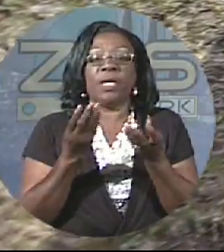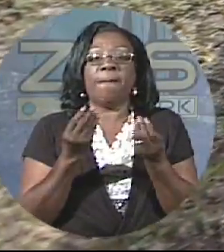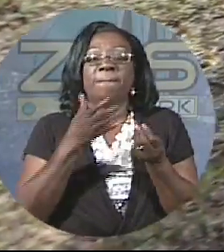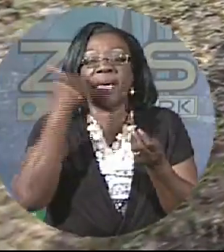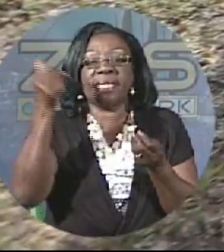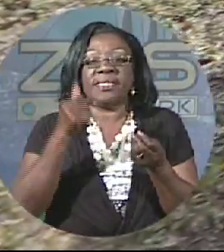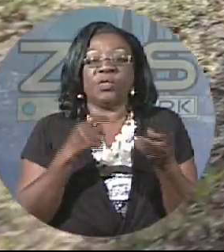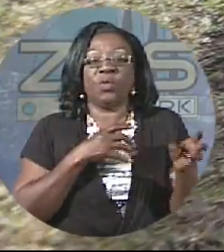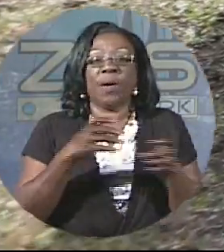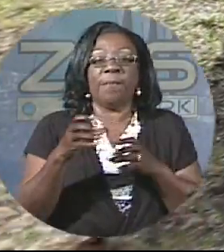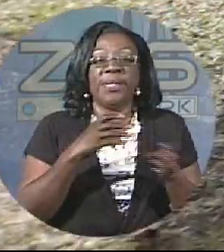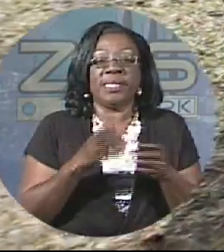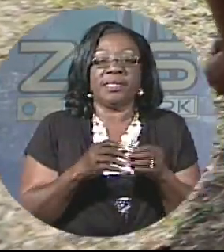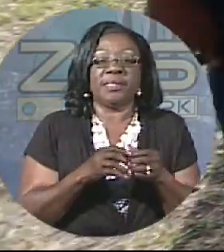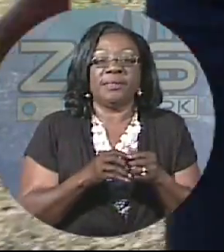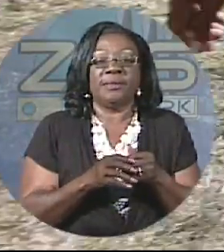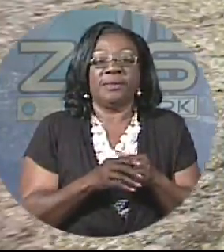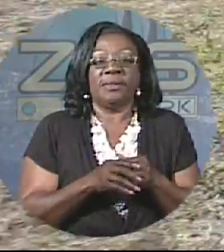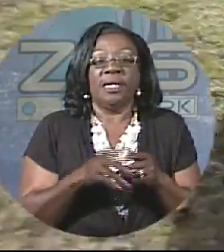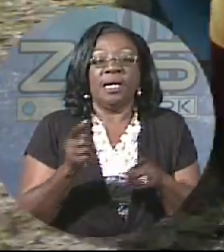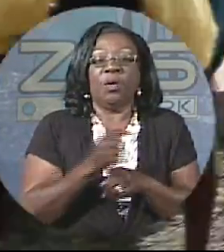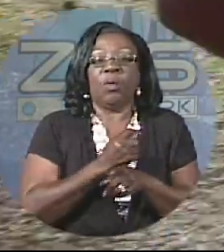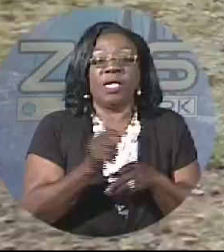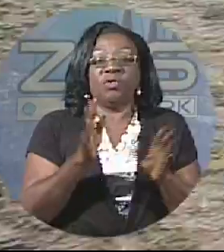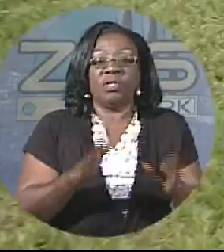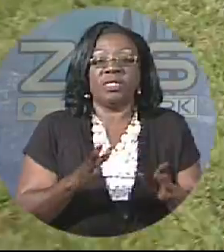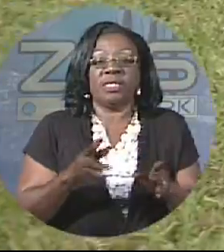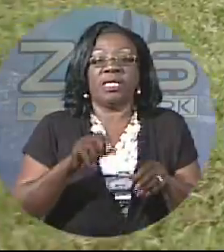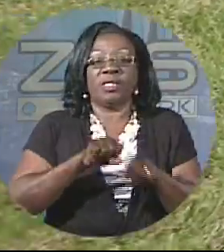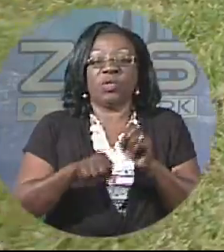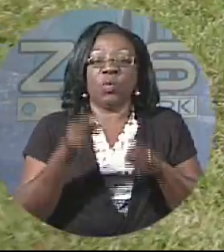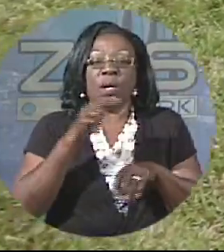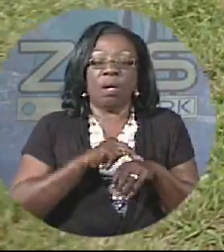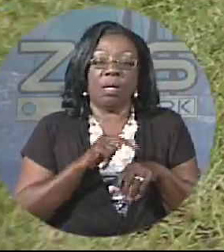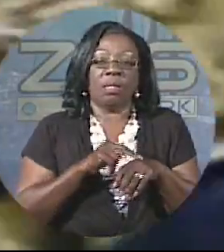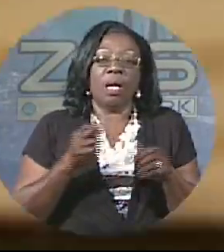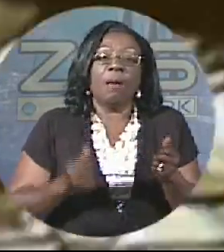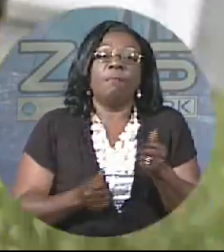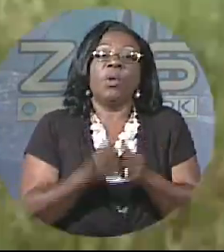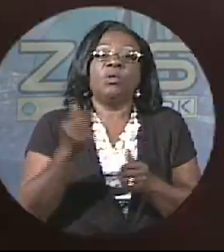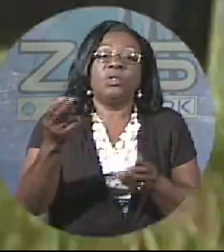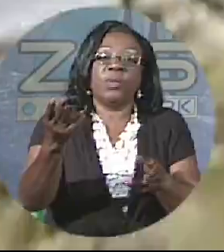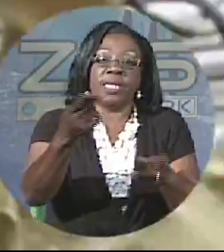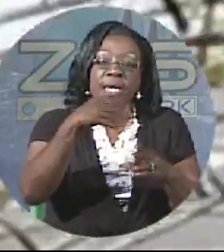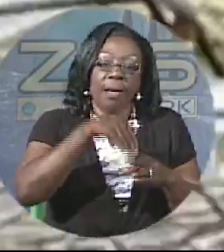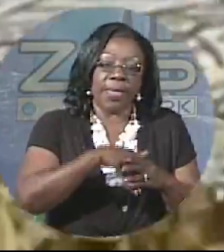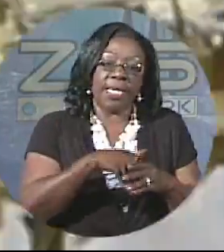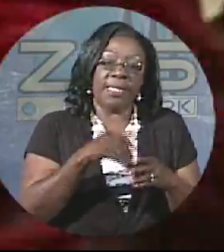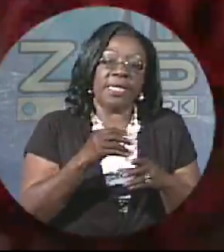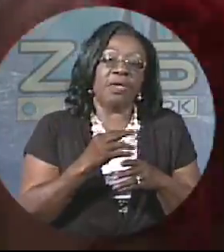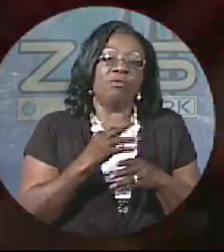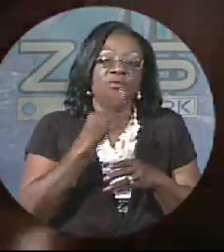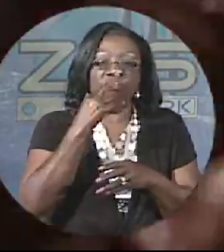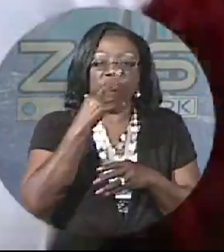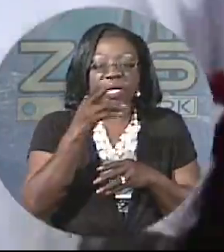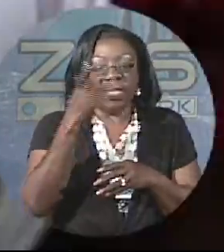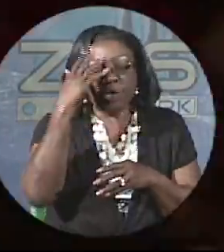Officer Shamika Duncombe on why trainers are so aggressive. Most recruits, when they come in, they really don't